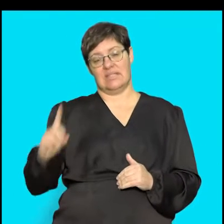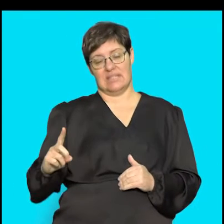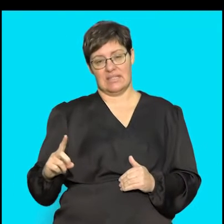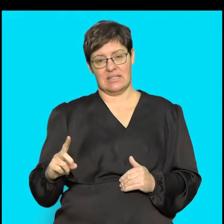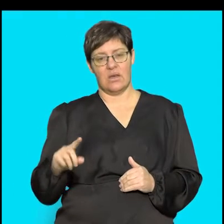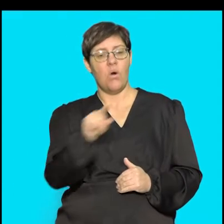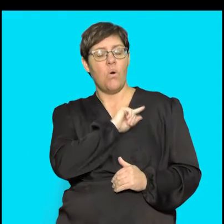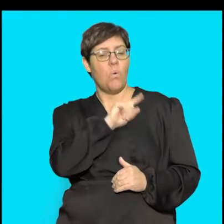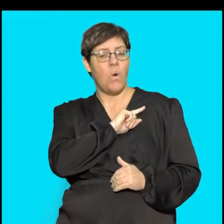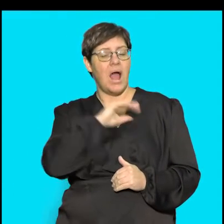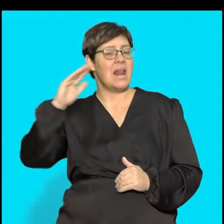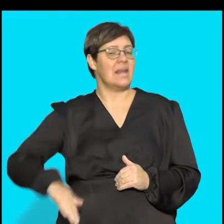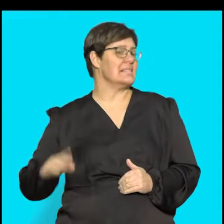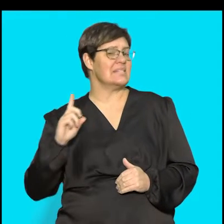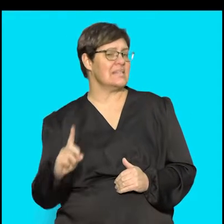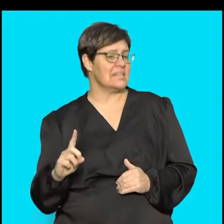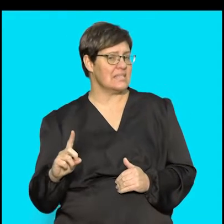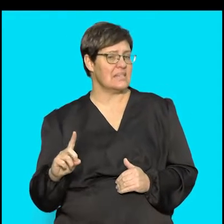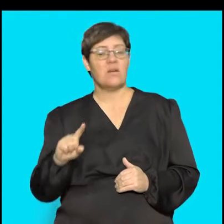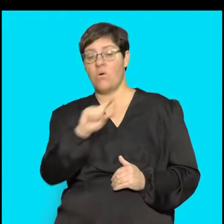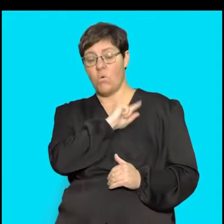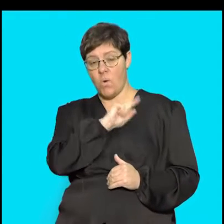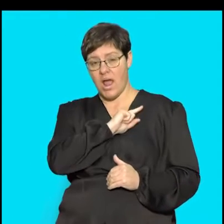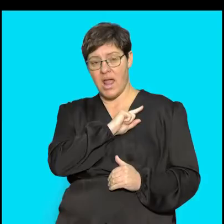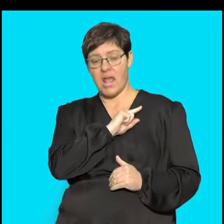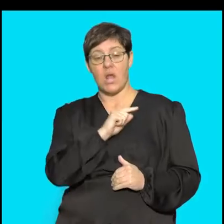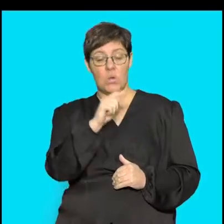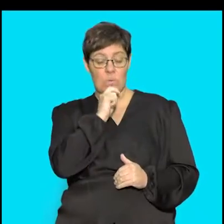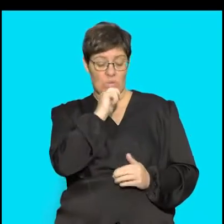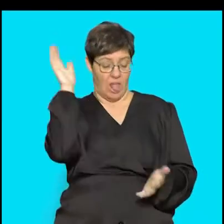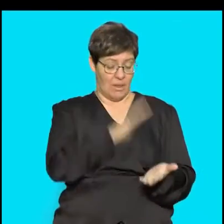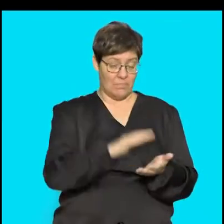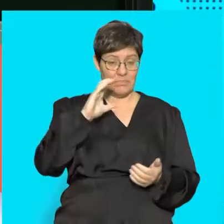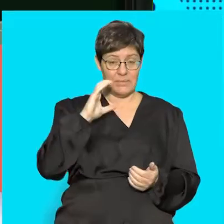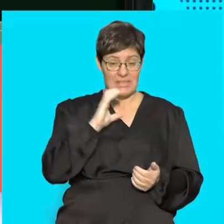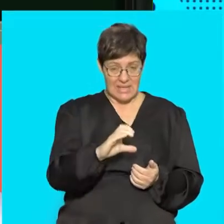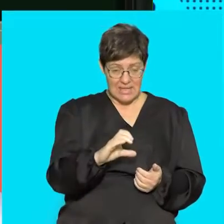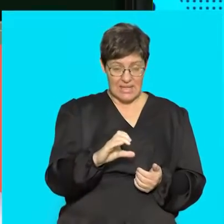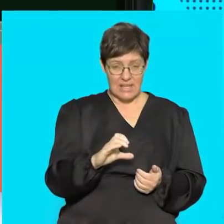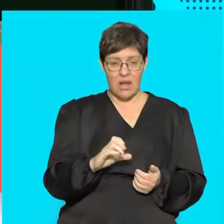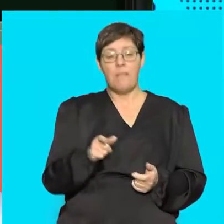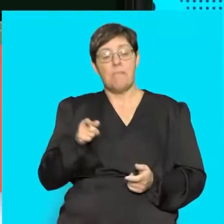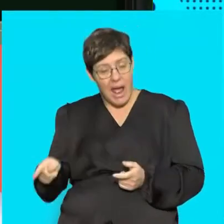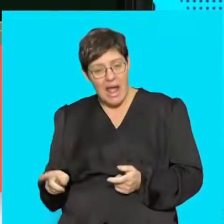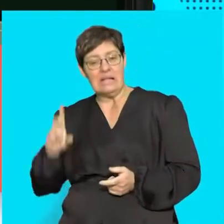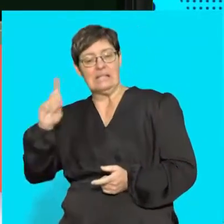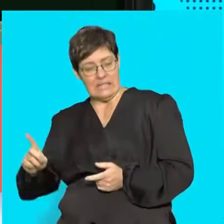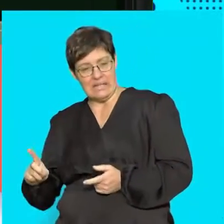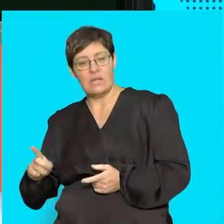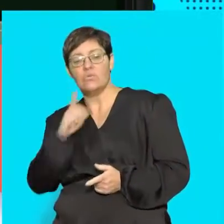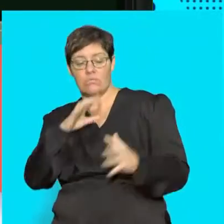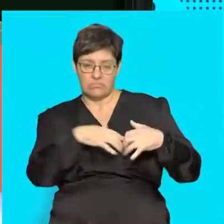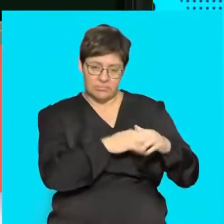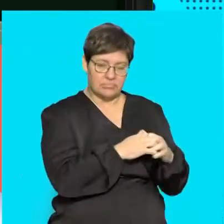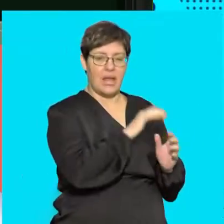D. Why do we have less of D? Because when we had to use up C, we needed to use D to make